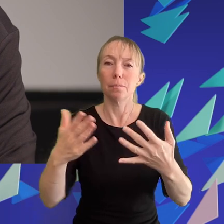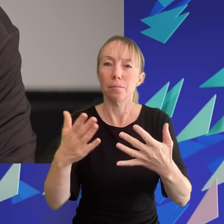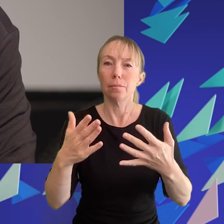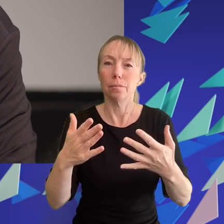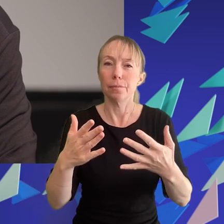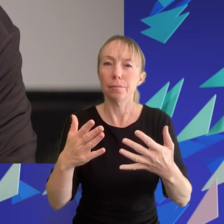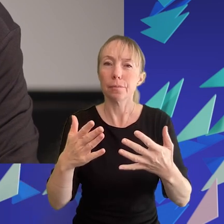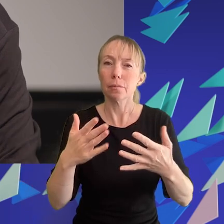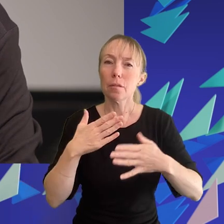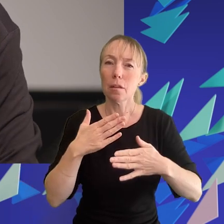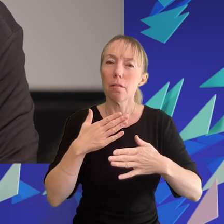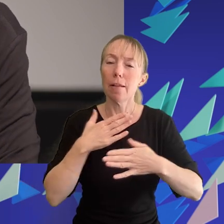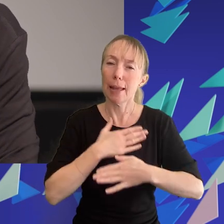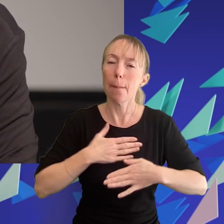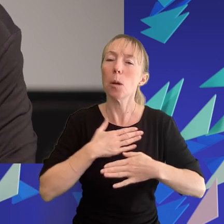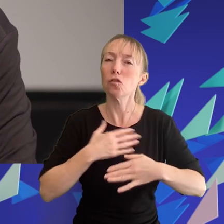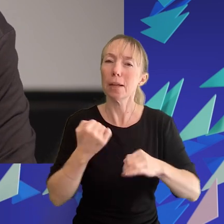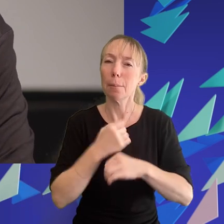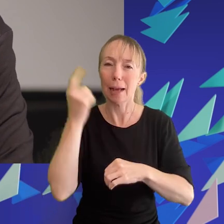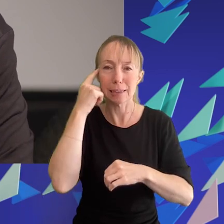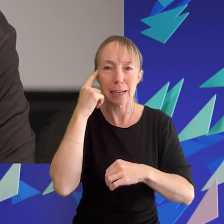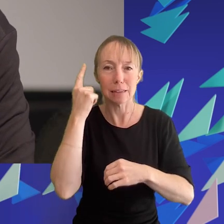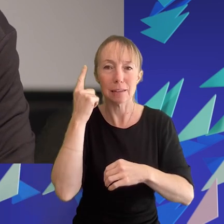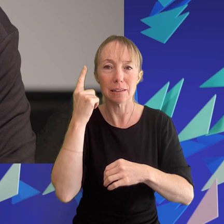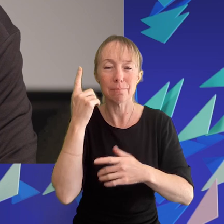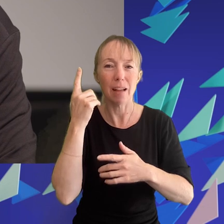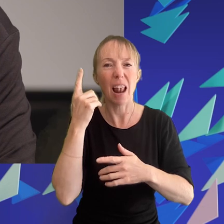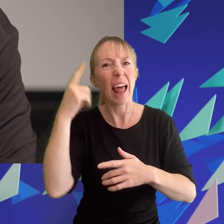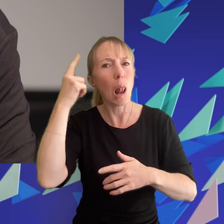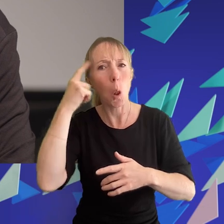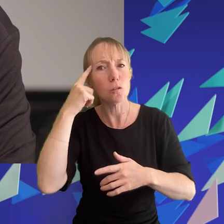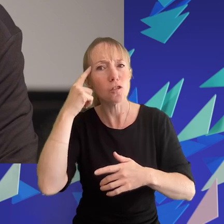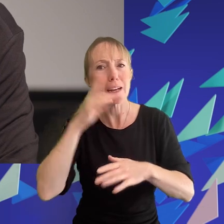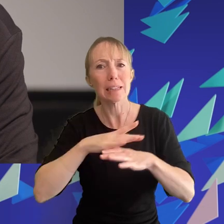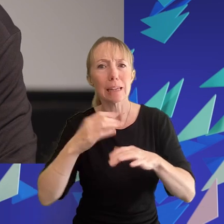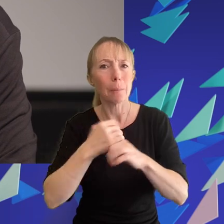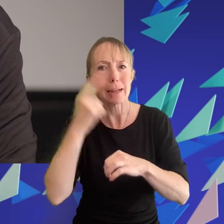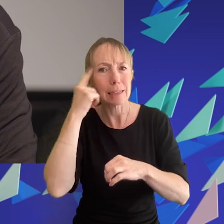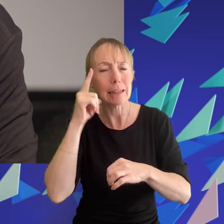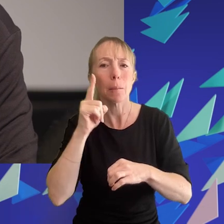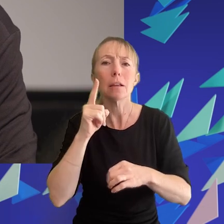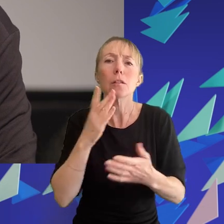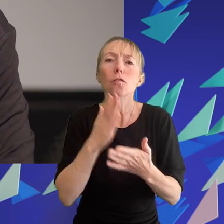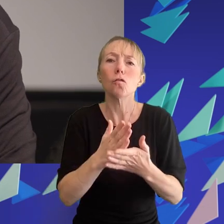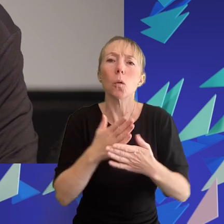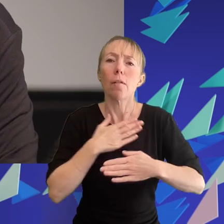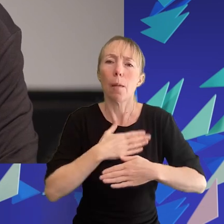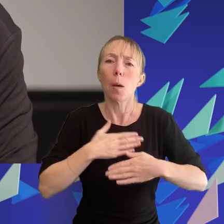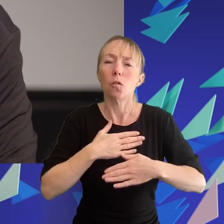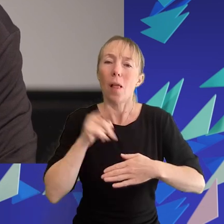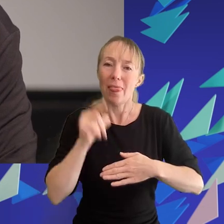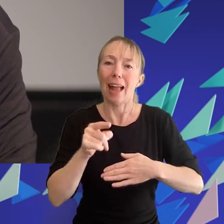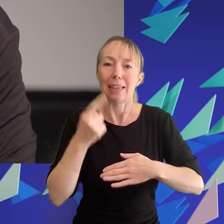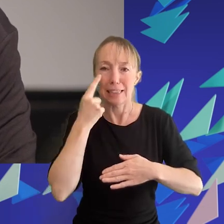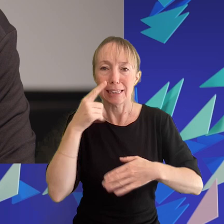very emotionally makes sense. Doesn't make sense logically, but it's very truthful emotionally, and that was the